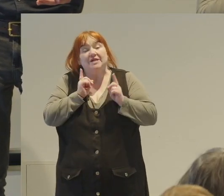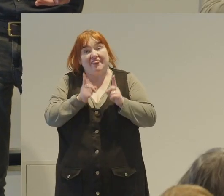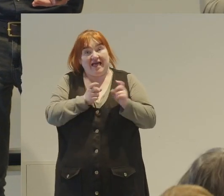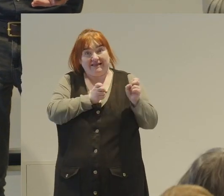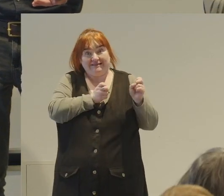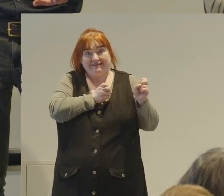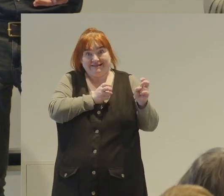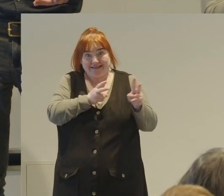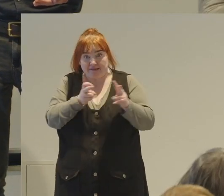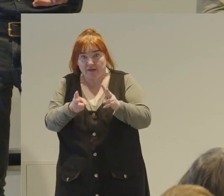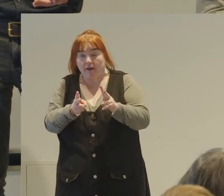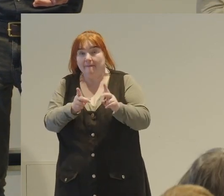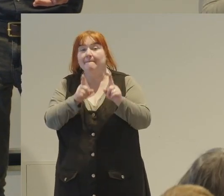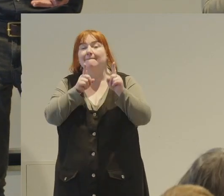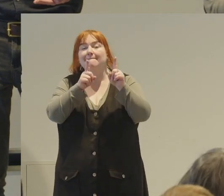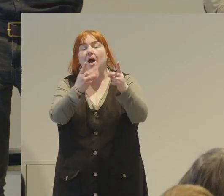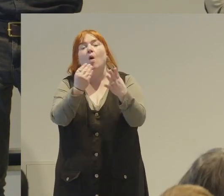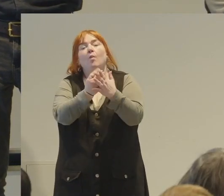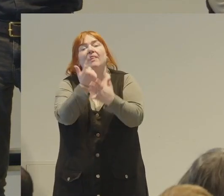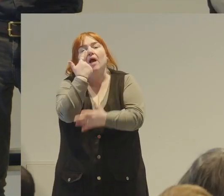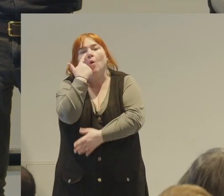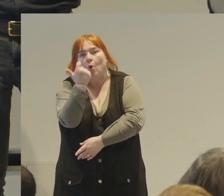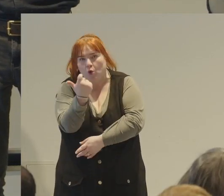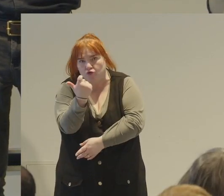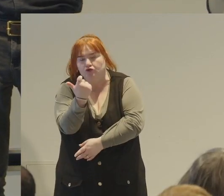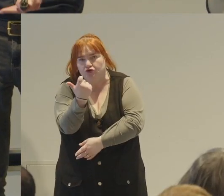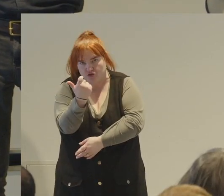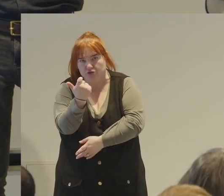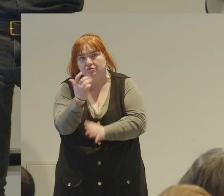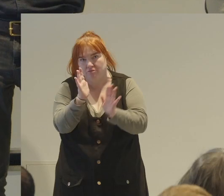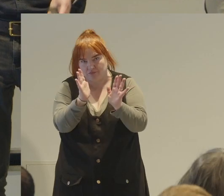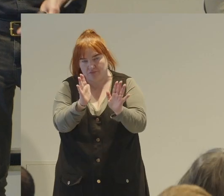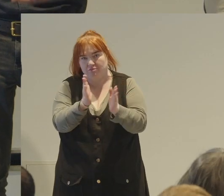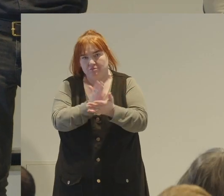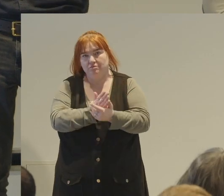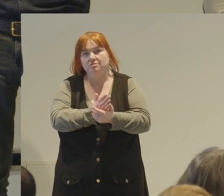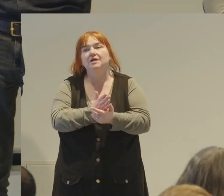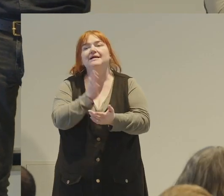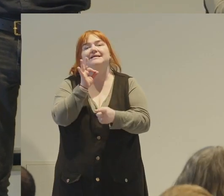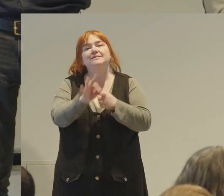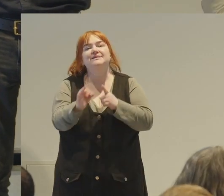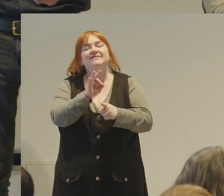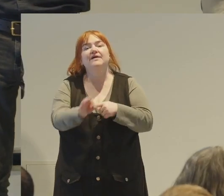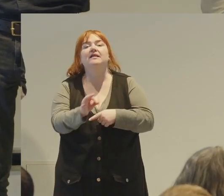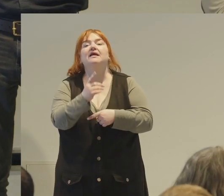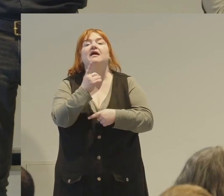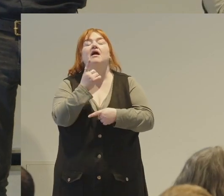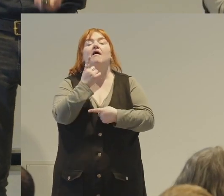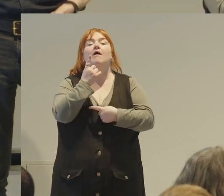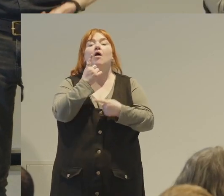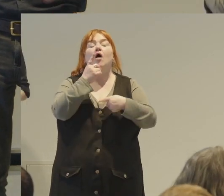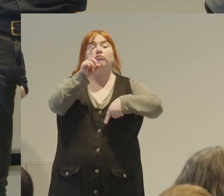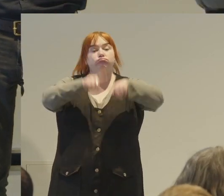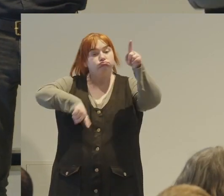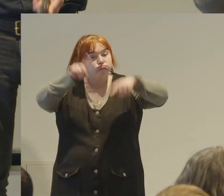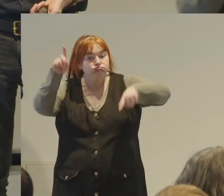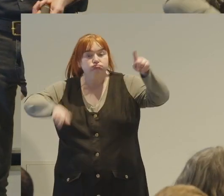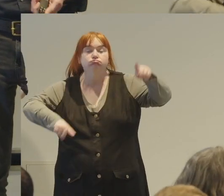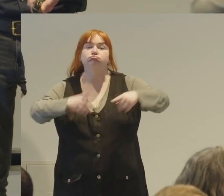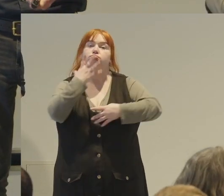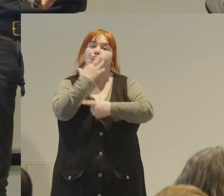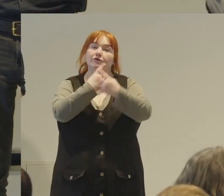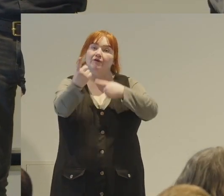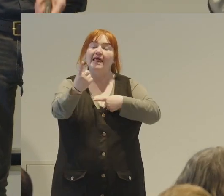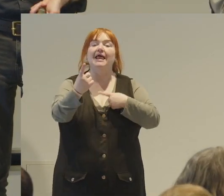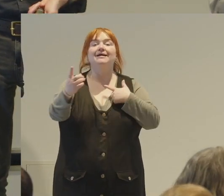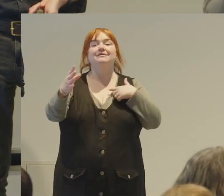that people who are in kind of unstable up and down freelance work in the arts, a lot of our artists want to get